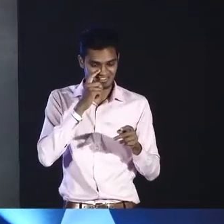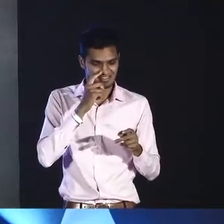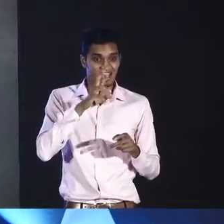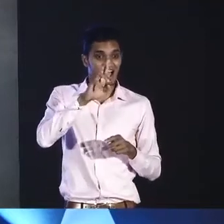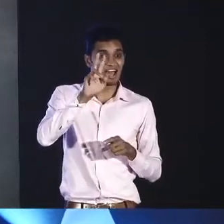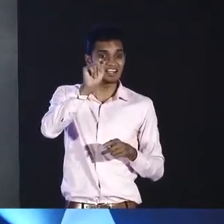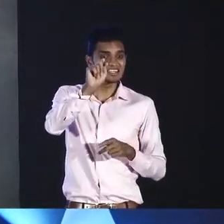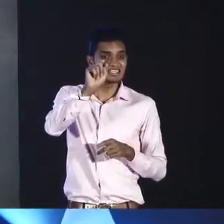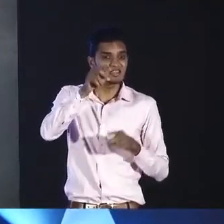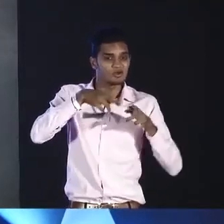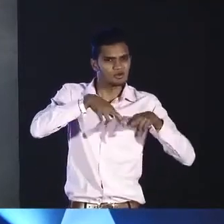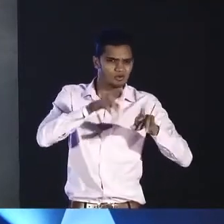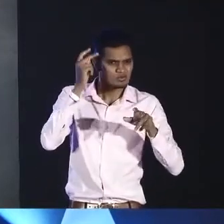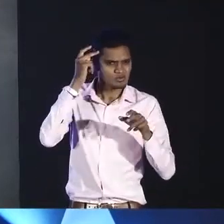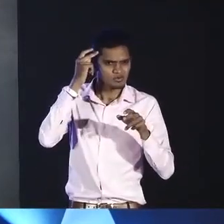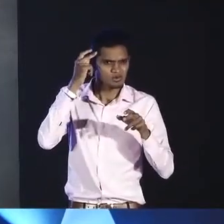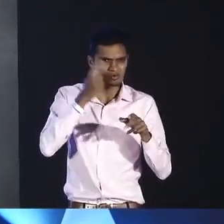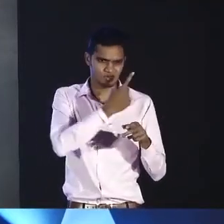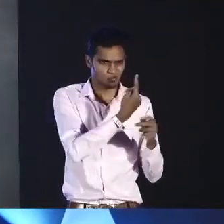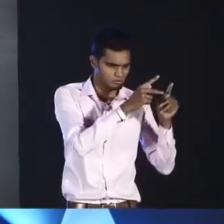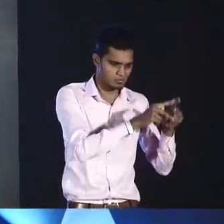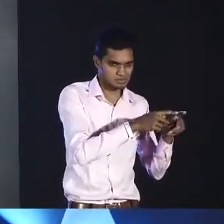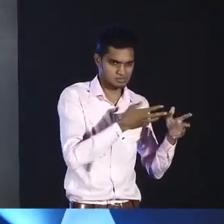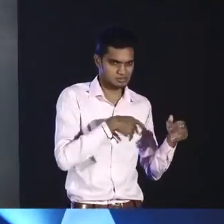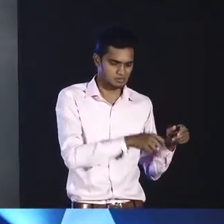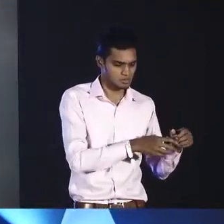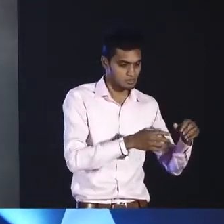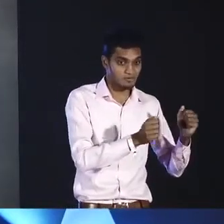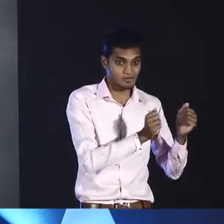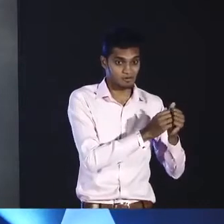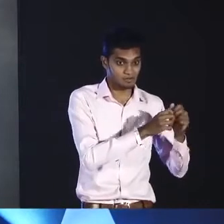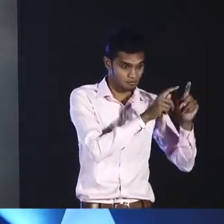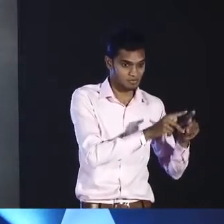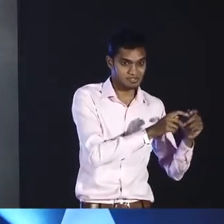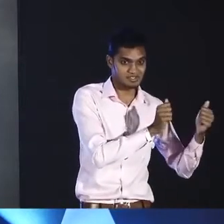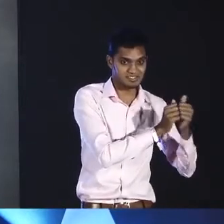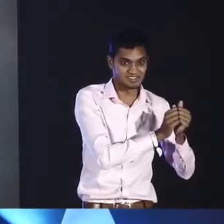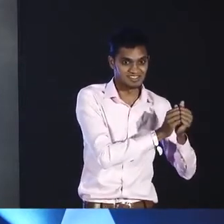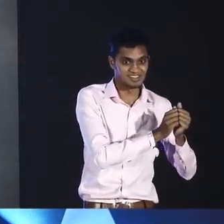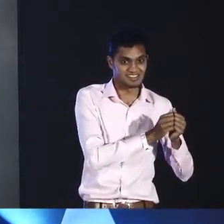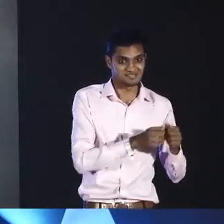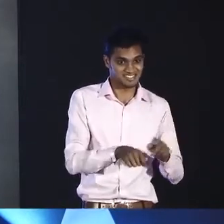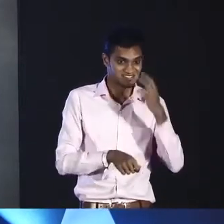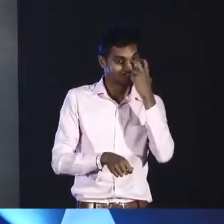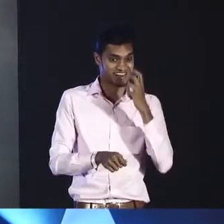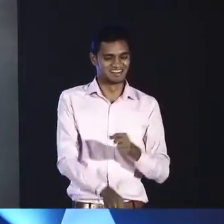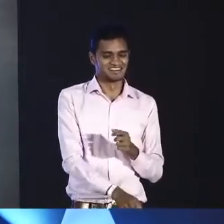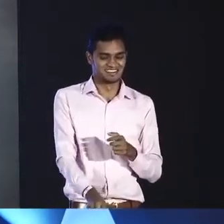"But that's great, Priya, somebody helped you out." She told, "No, Rajdeep, but I didn't want to cross the road at all. But